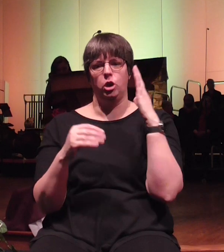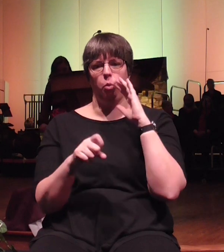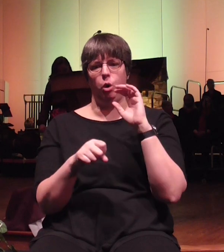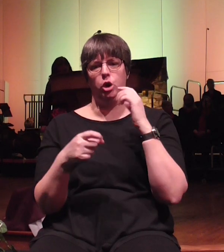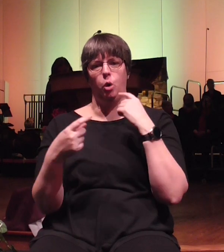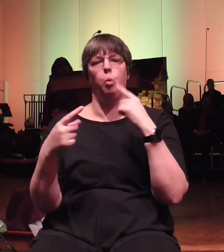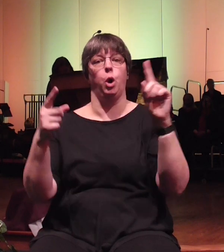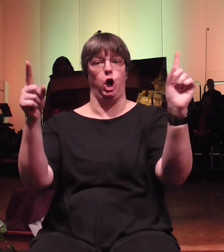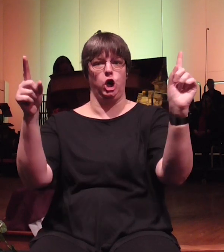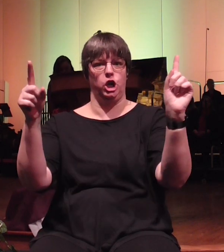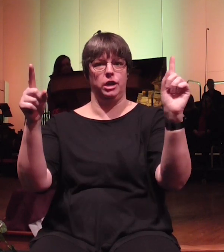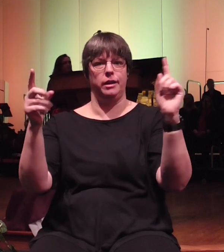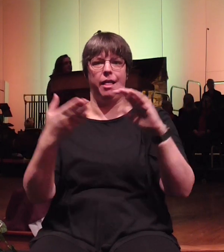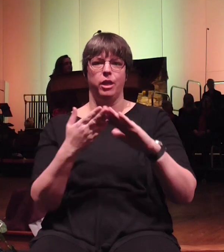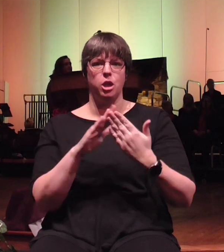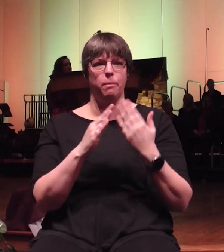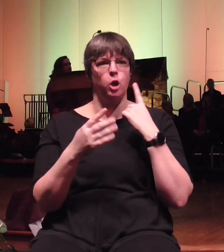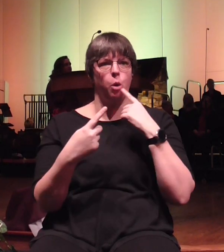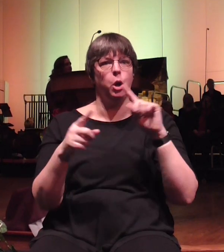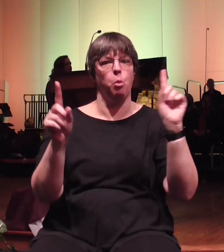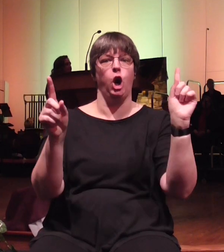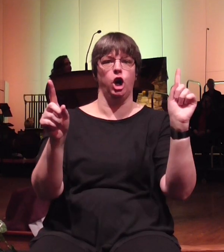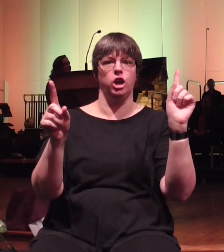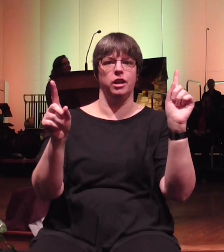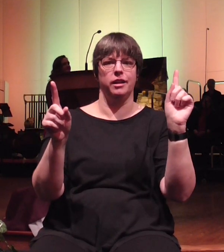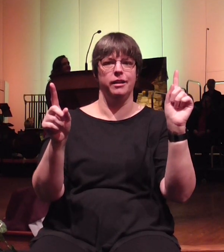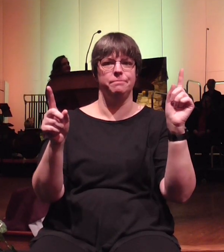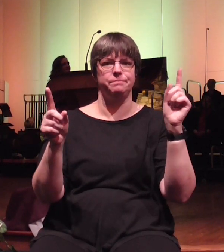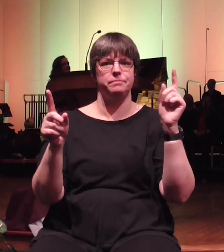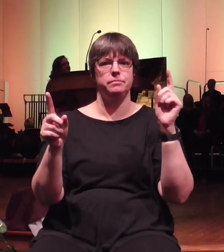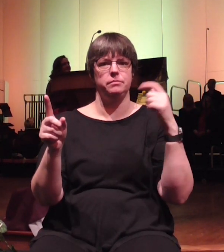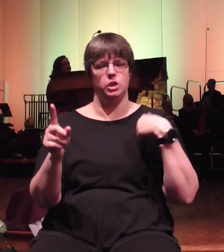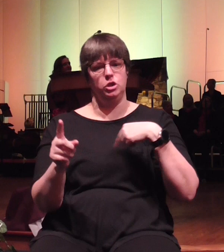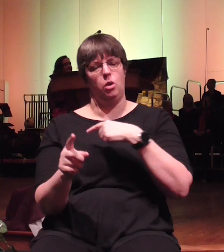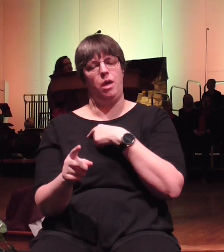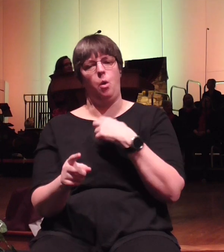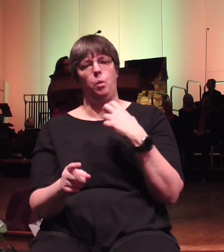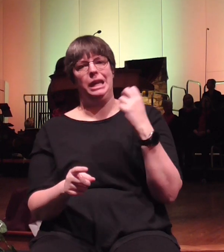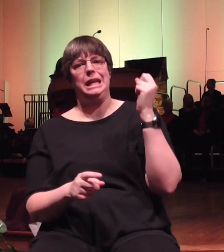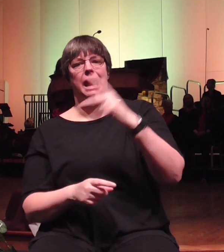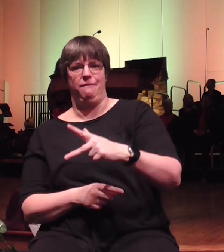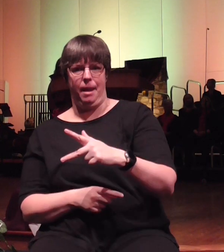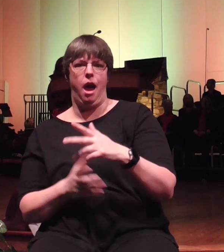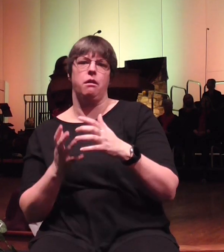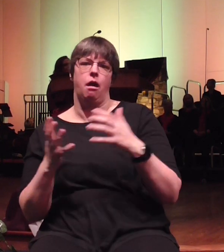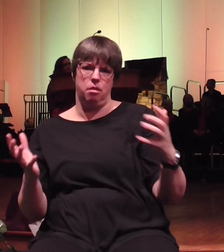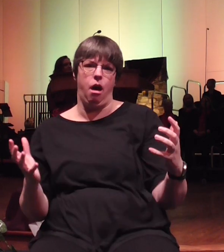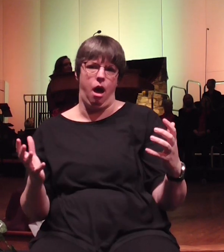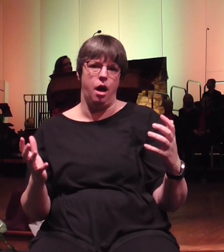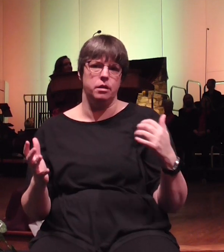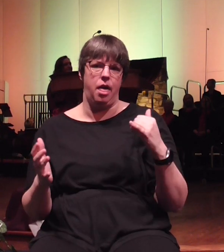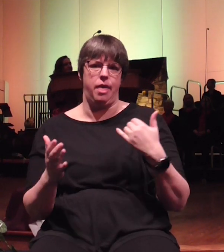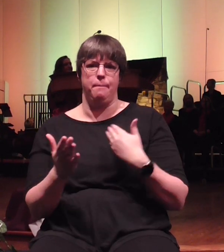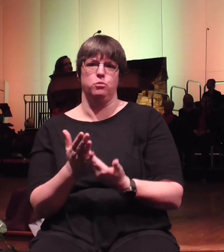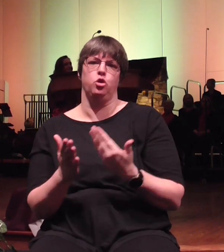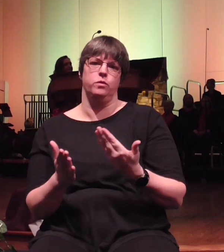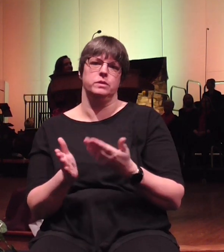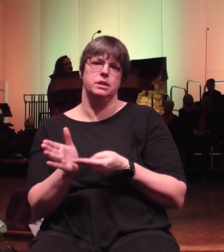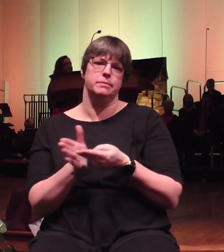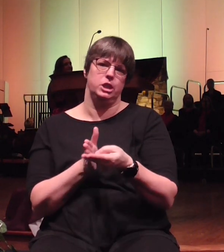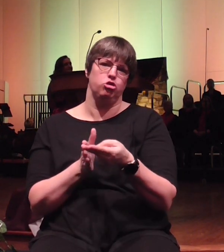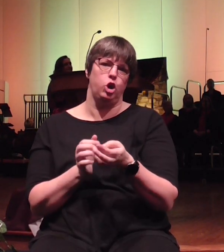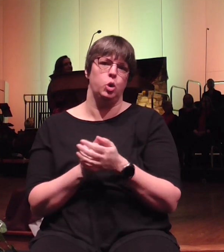for us, the community would work for us to the extent that we gave back to it. And that has proven to be